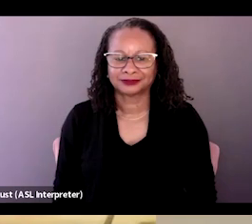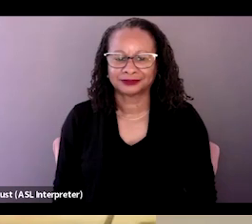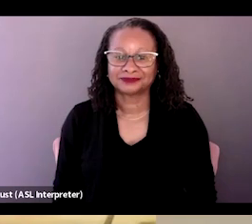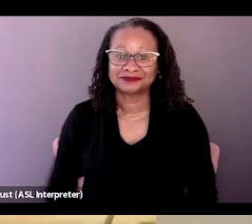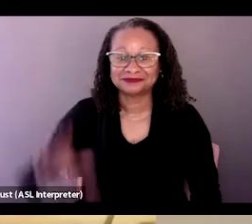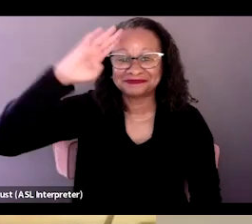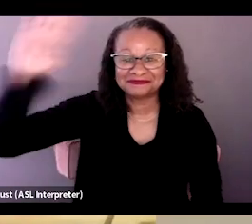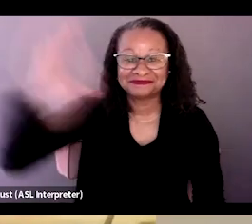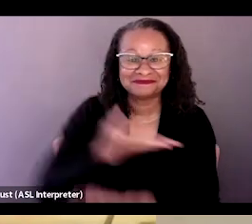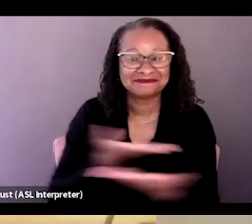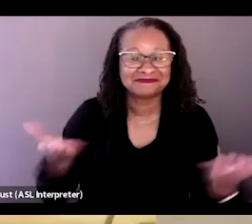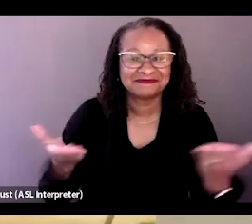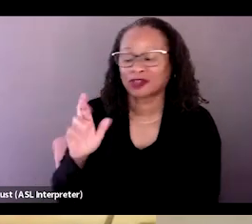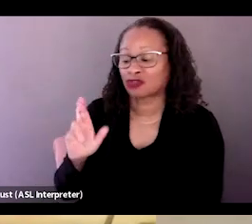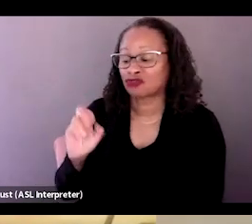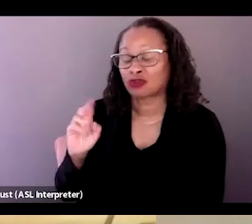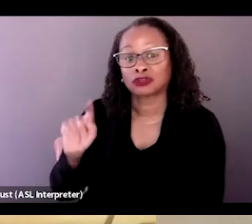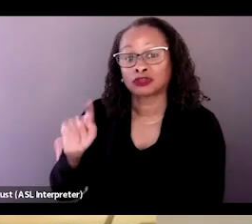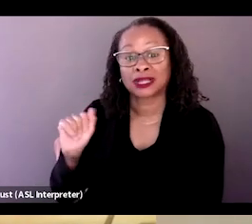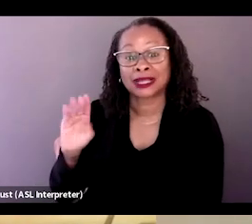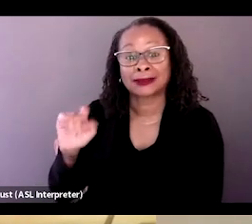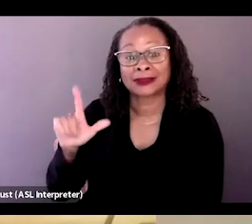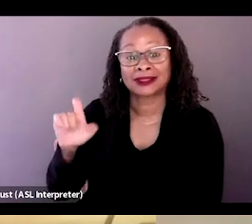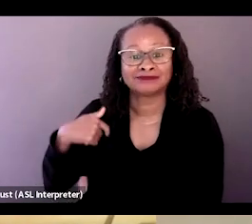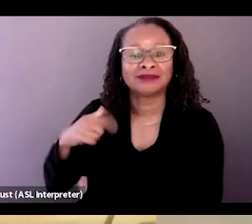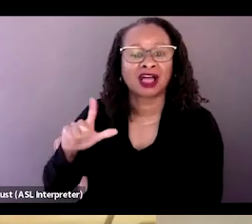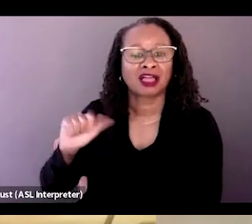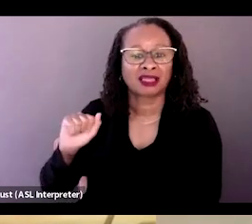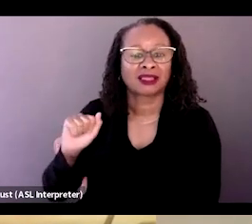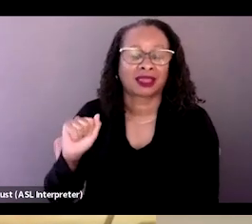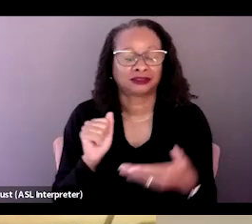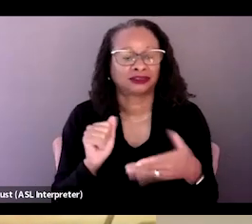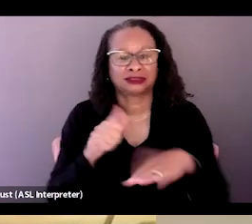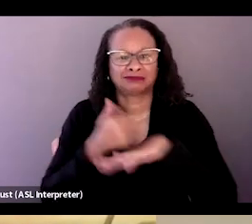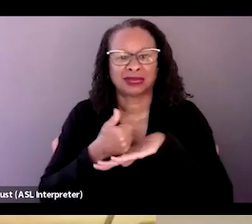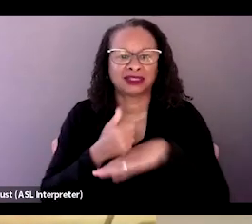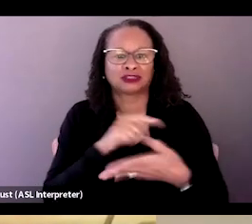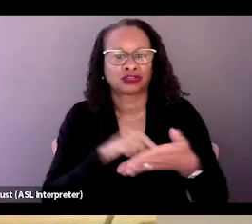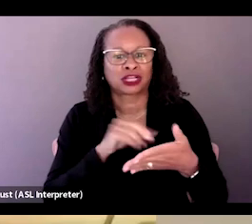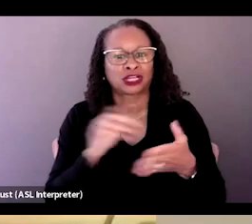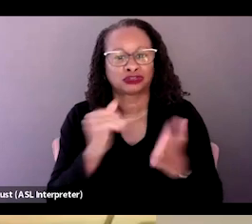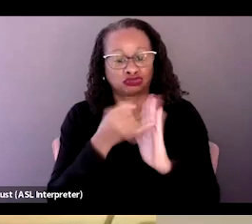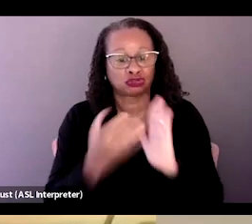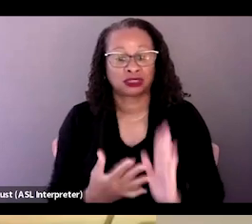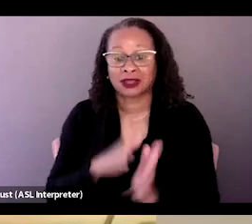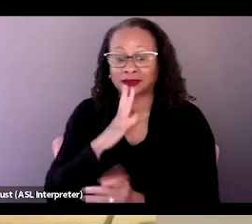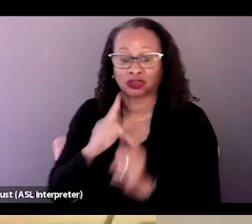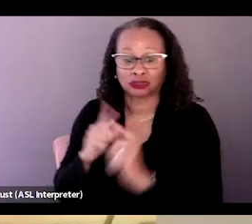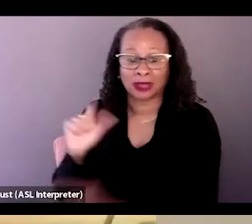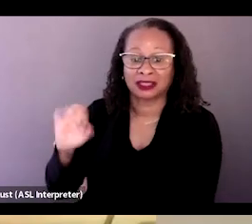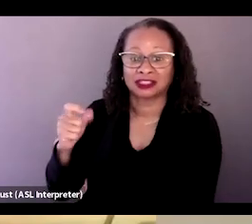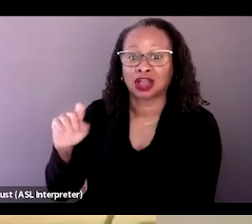Hi, everyone. My name is Robert Abele. I'm a Los Angeles-based critic and journalist, and I'm here to talk to filmmaker Alessandra Celesia about her